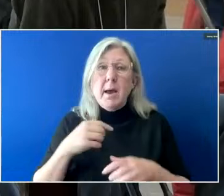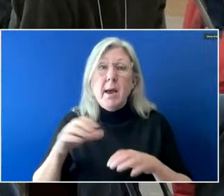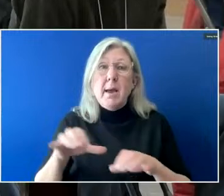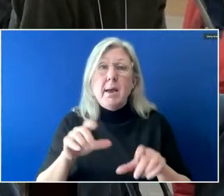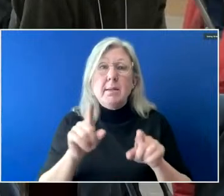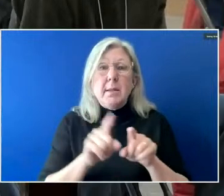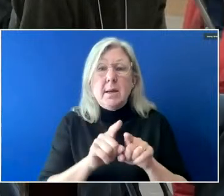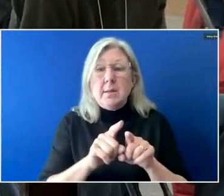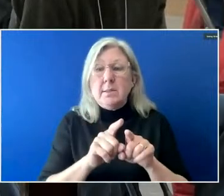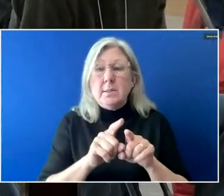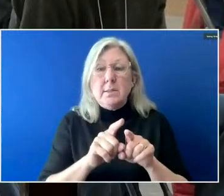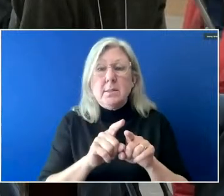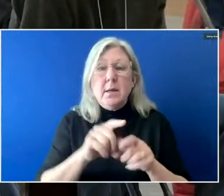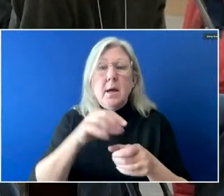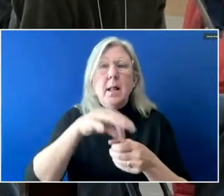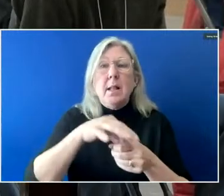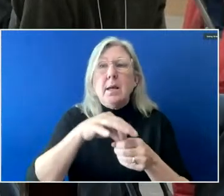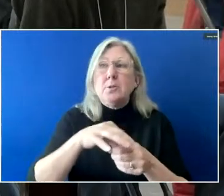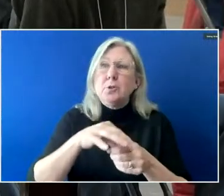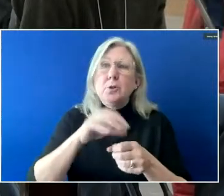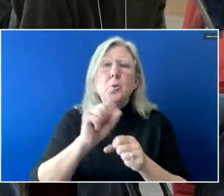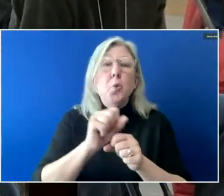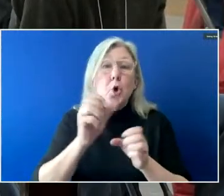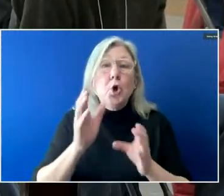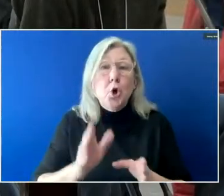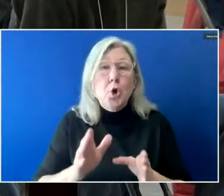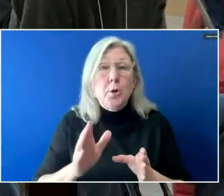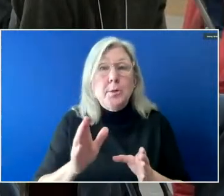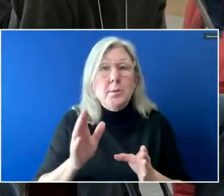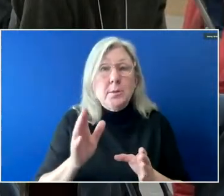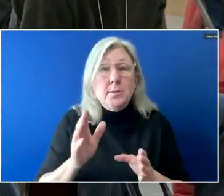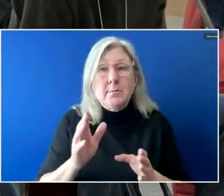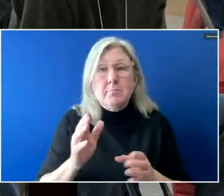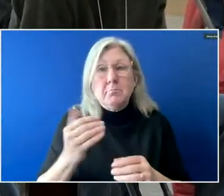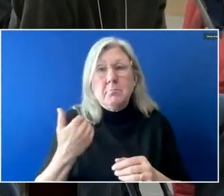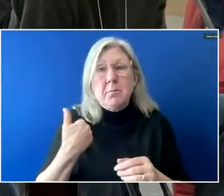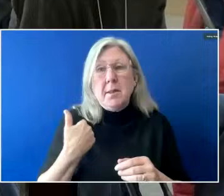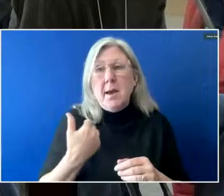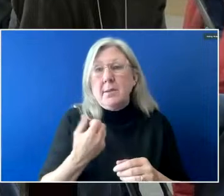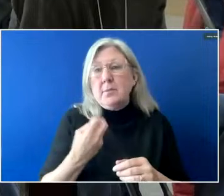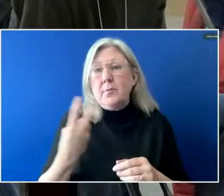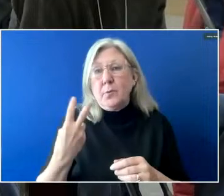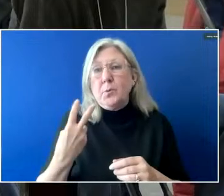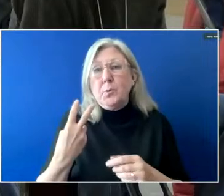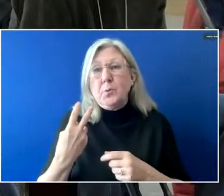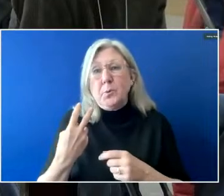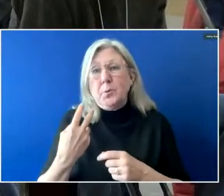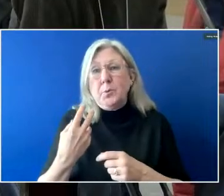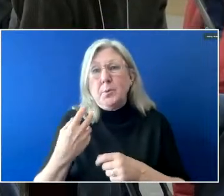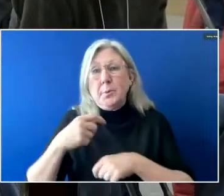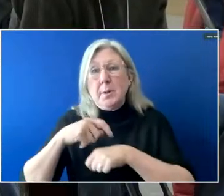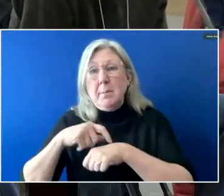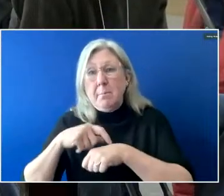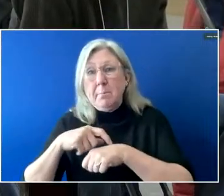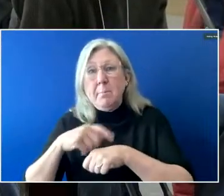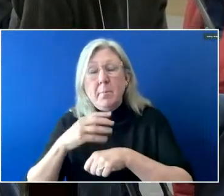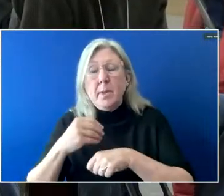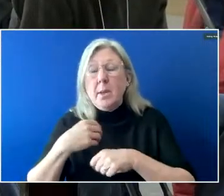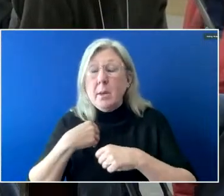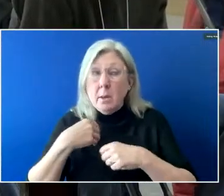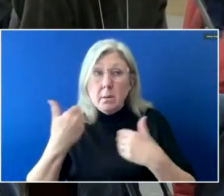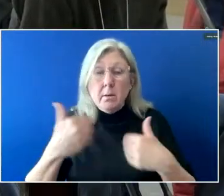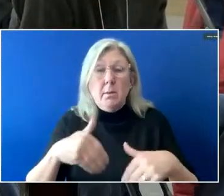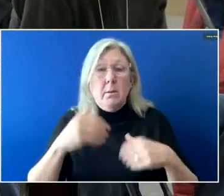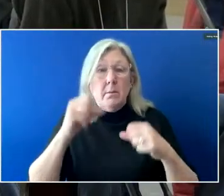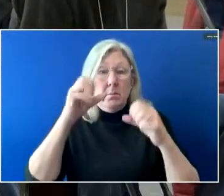a election worker these last couple of cycles and I've just been amazed at how hard it is to do